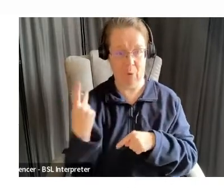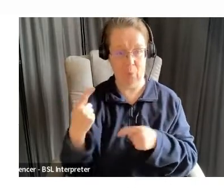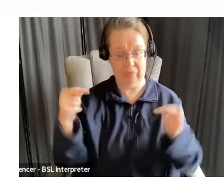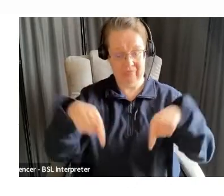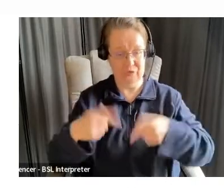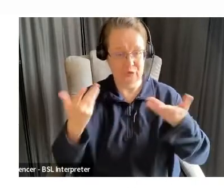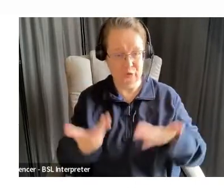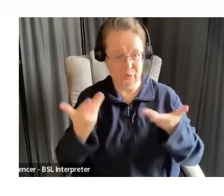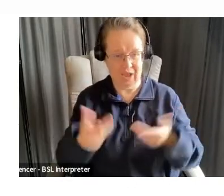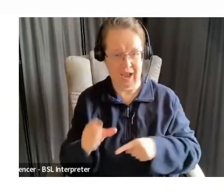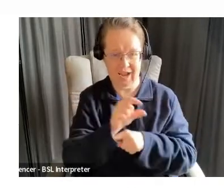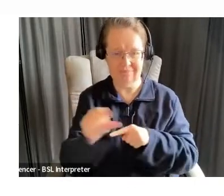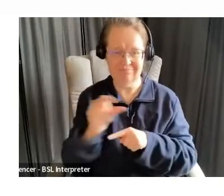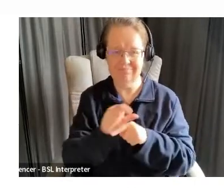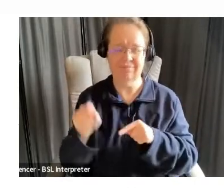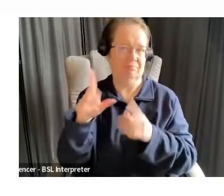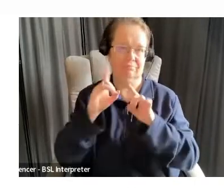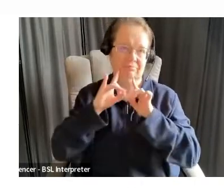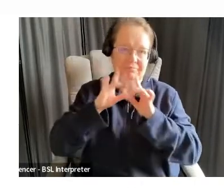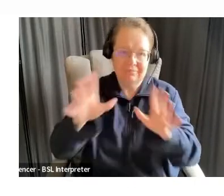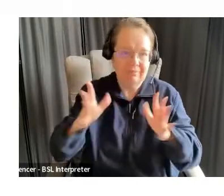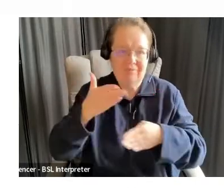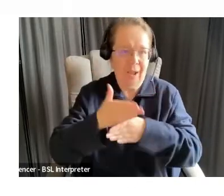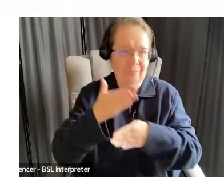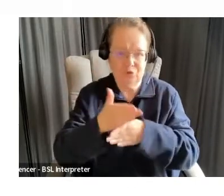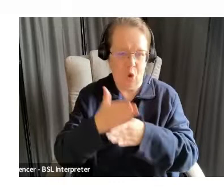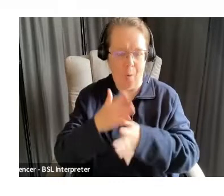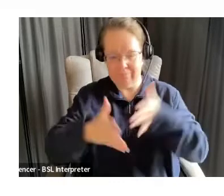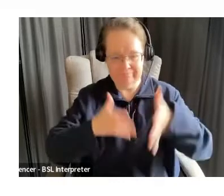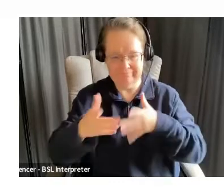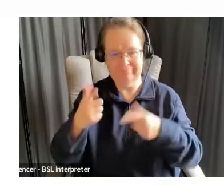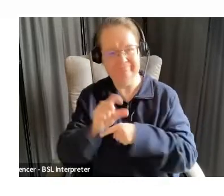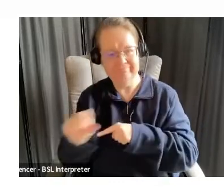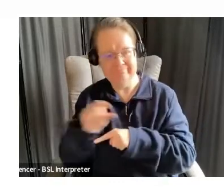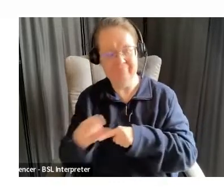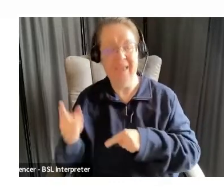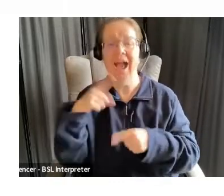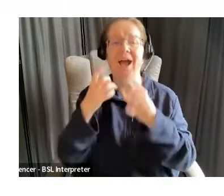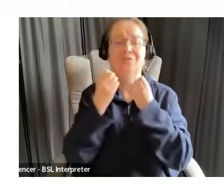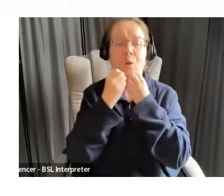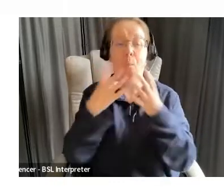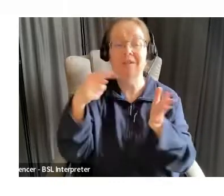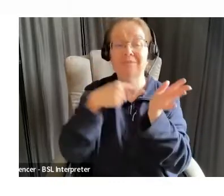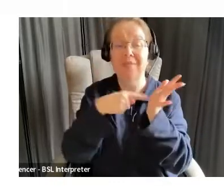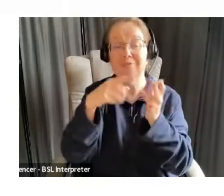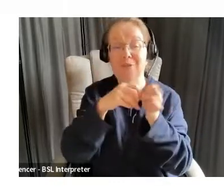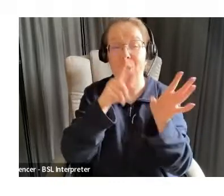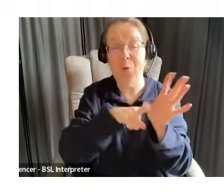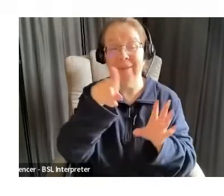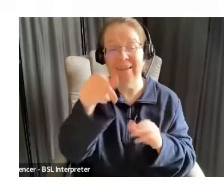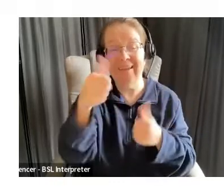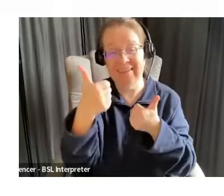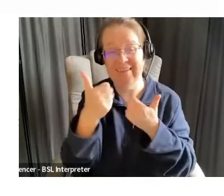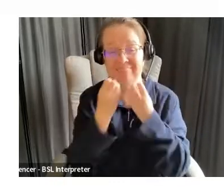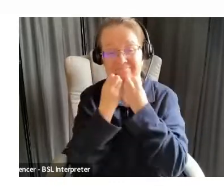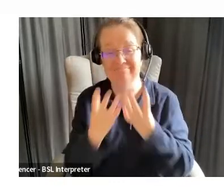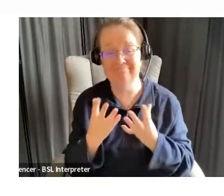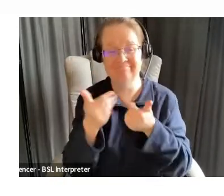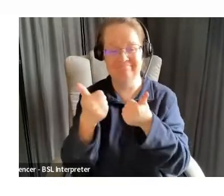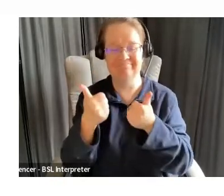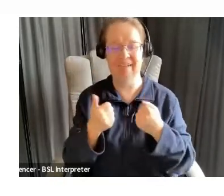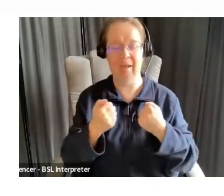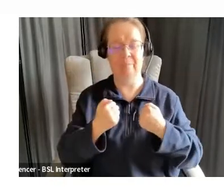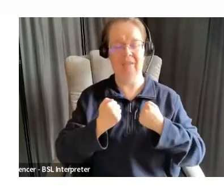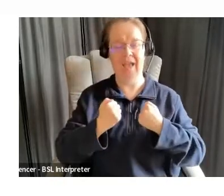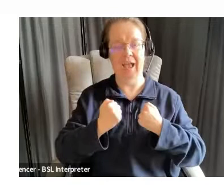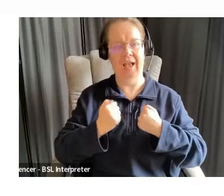today. As ever, they do an absolutely fabulous job. And of course, to the wonderful Toby. Toby, who is